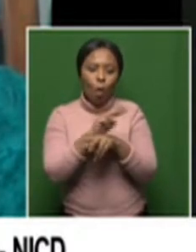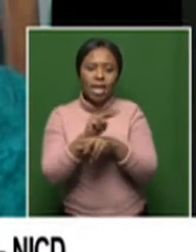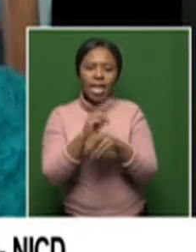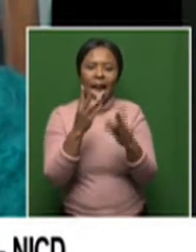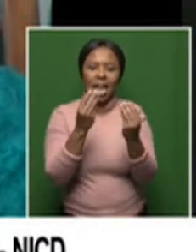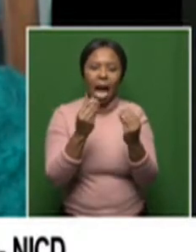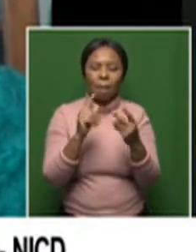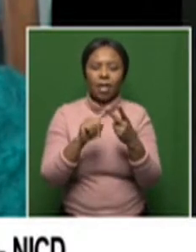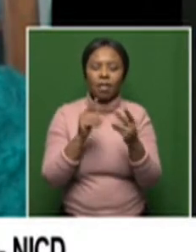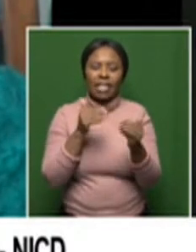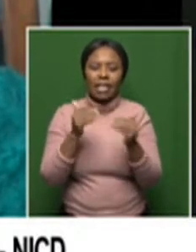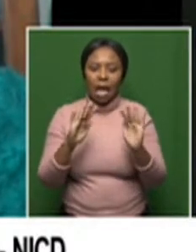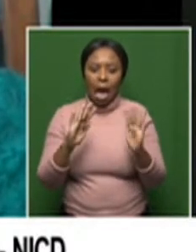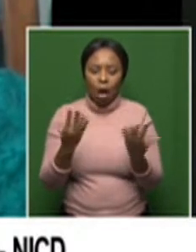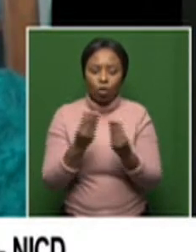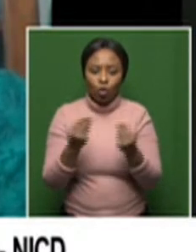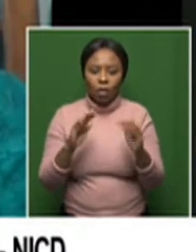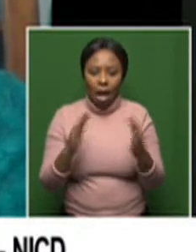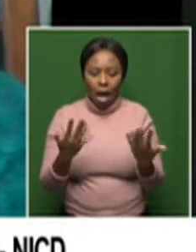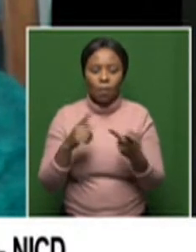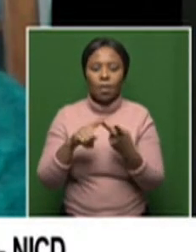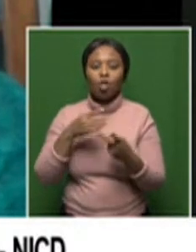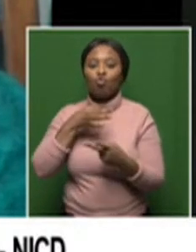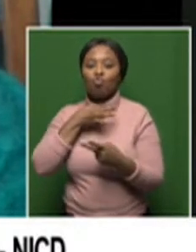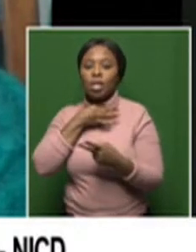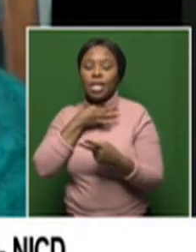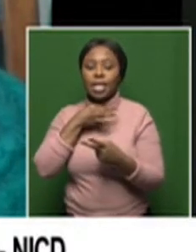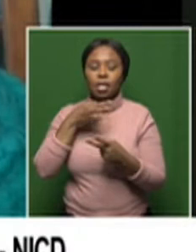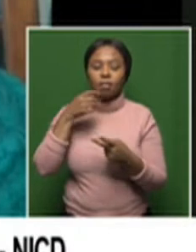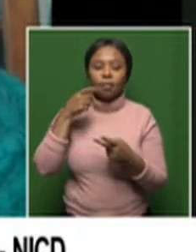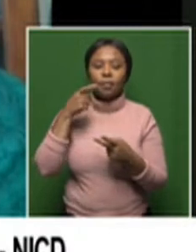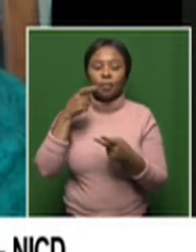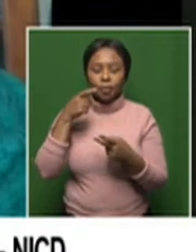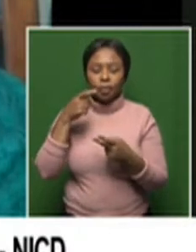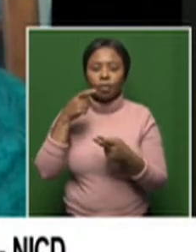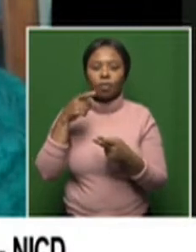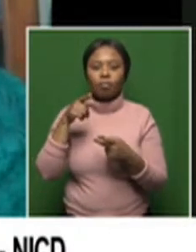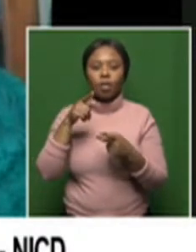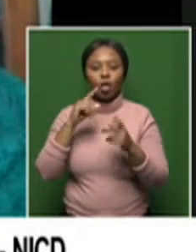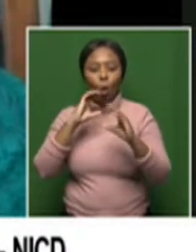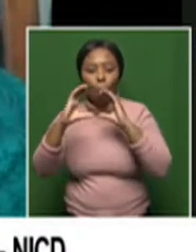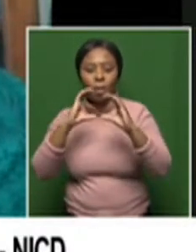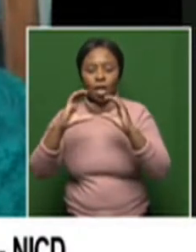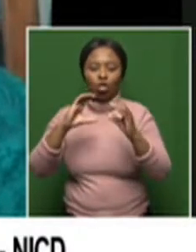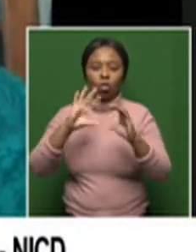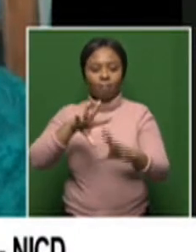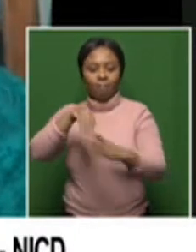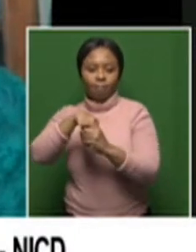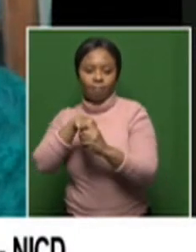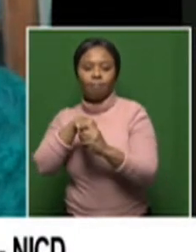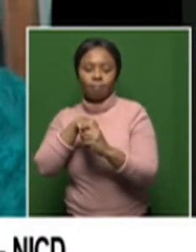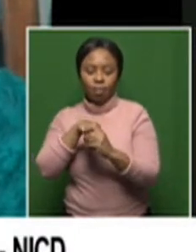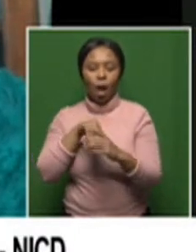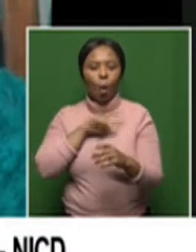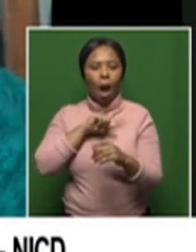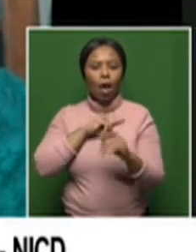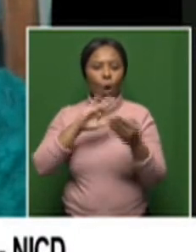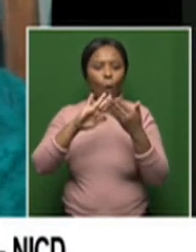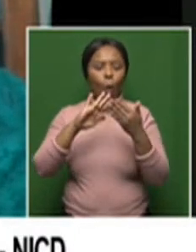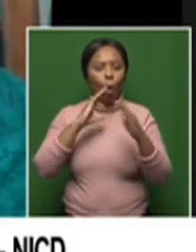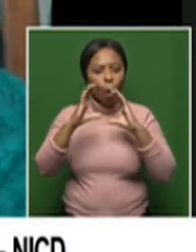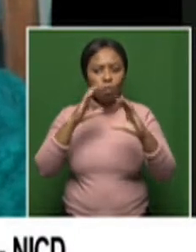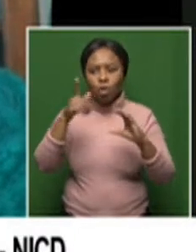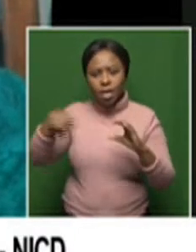dealing with them. Risk communication and community engagement. This is the part that is important, because also, as communities who are